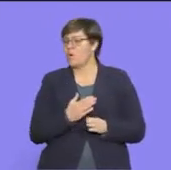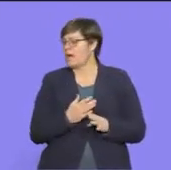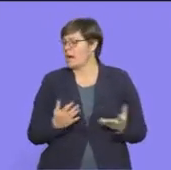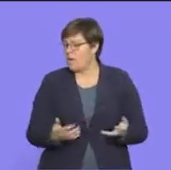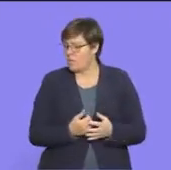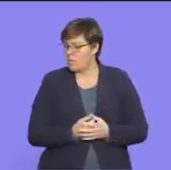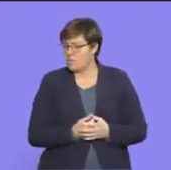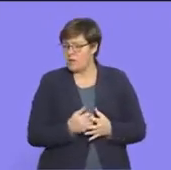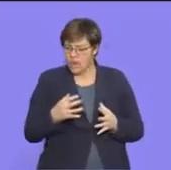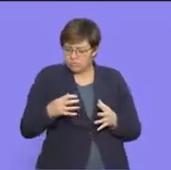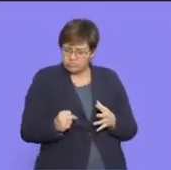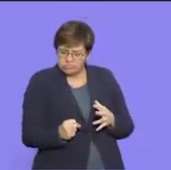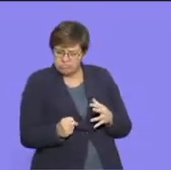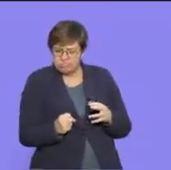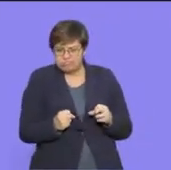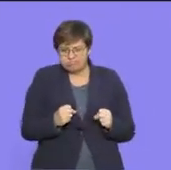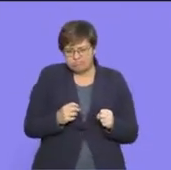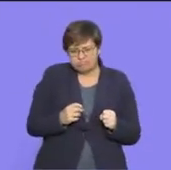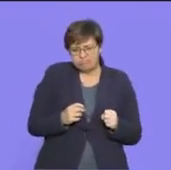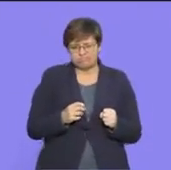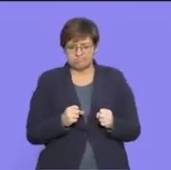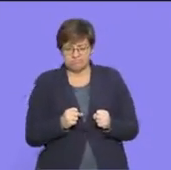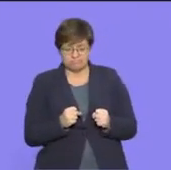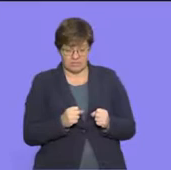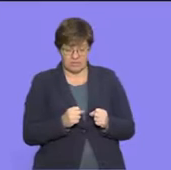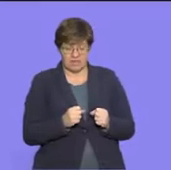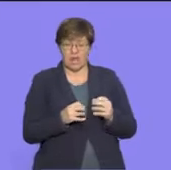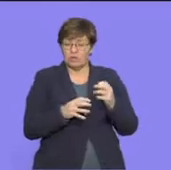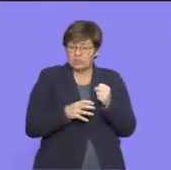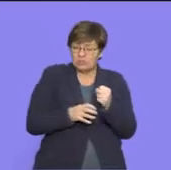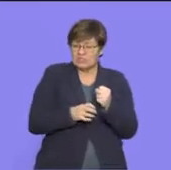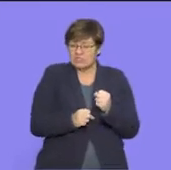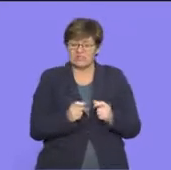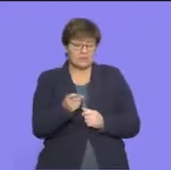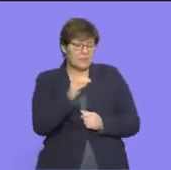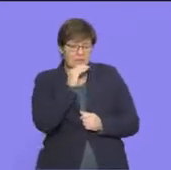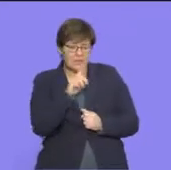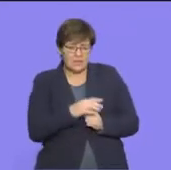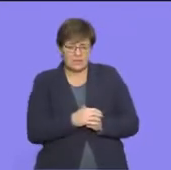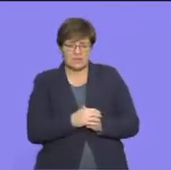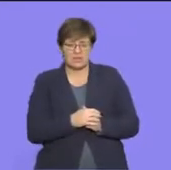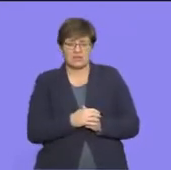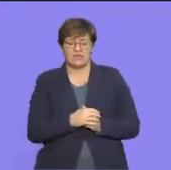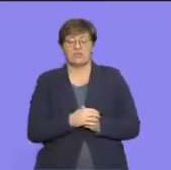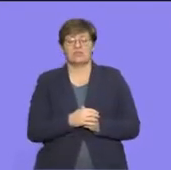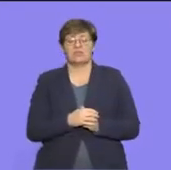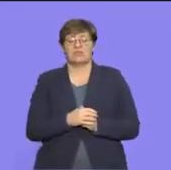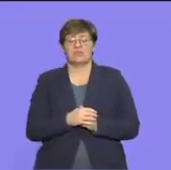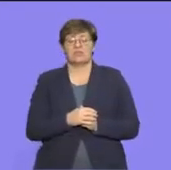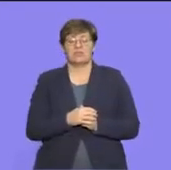muscle squeezes. And what's a word for squeezing? Have a look here. Squeezing